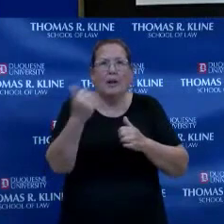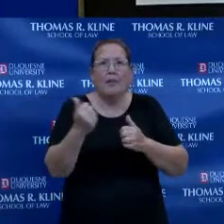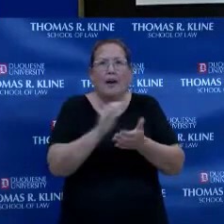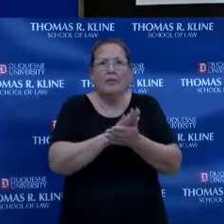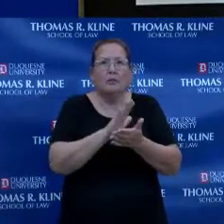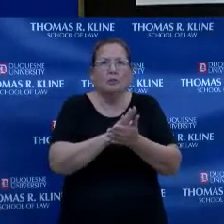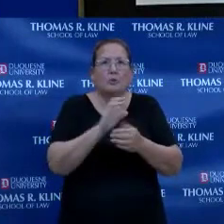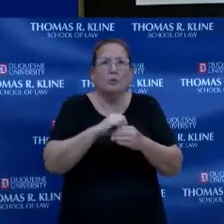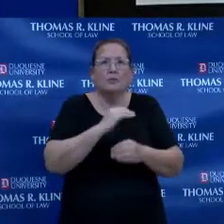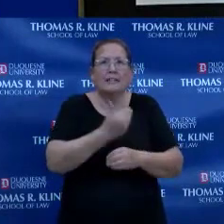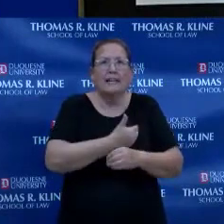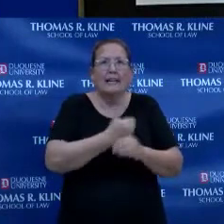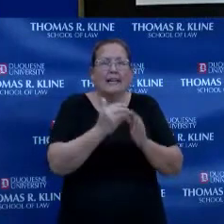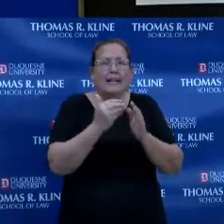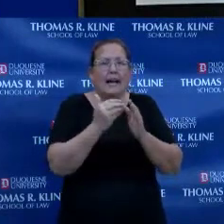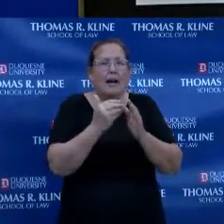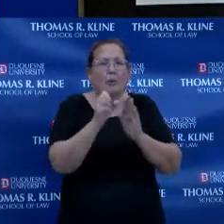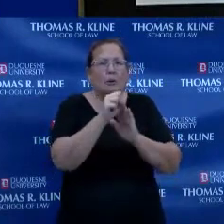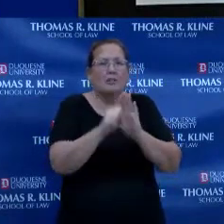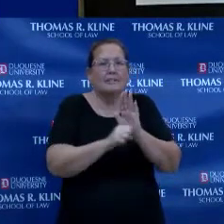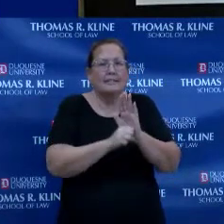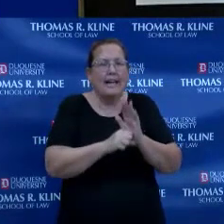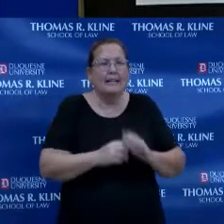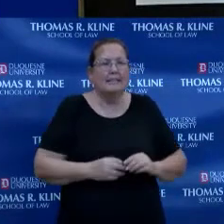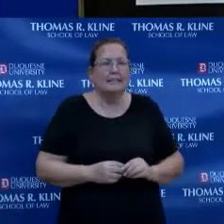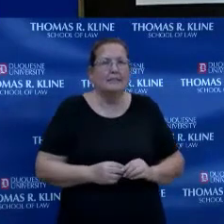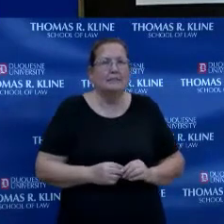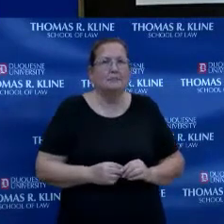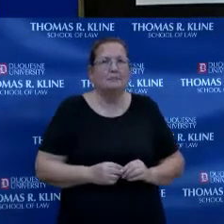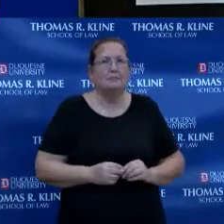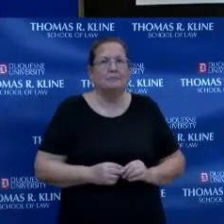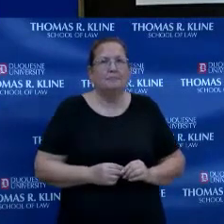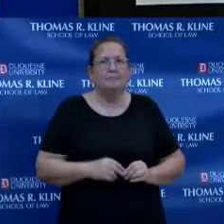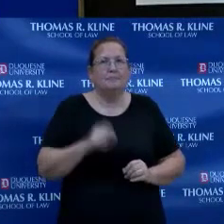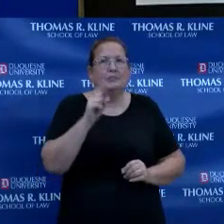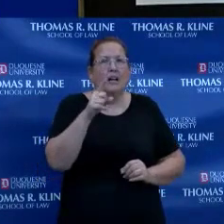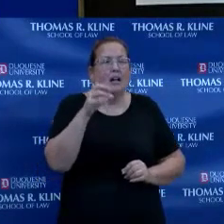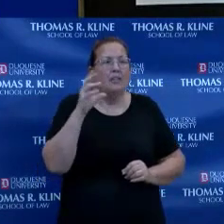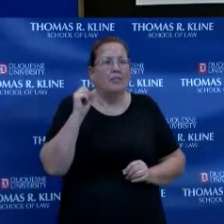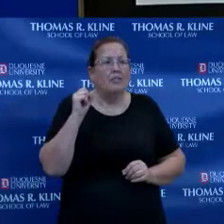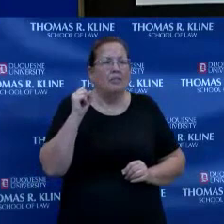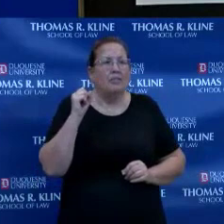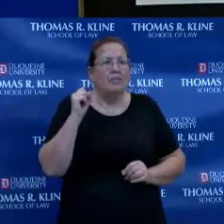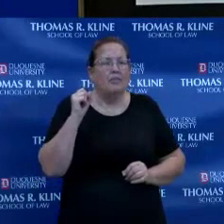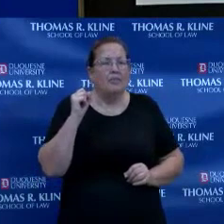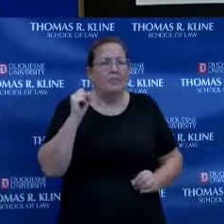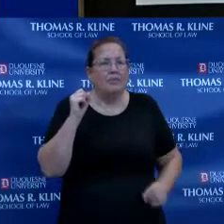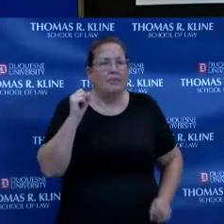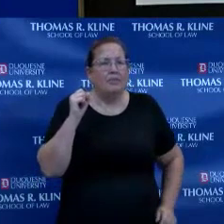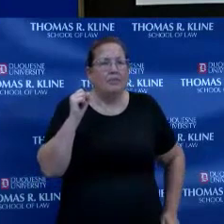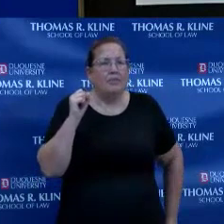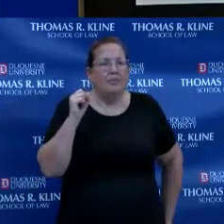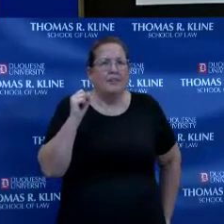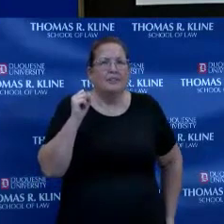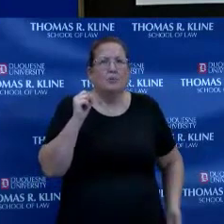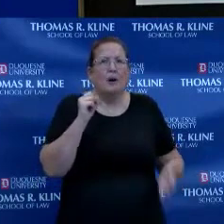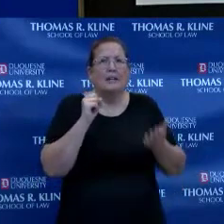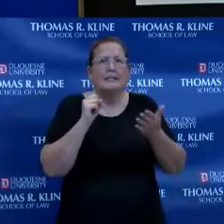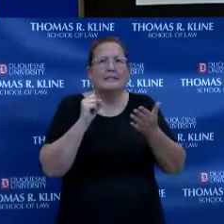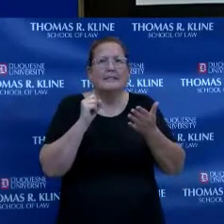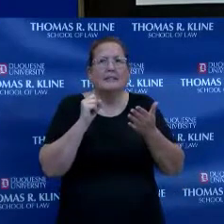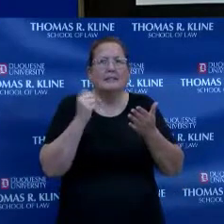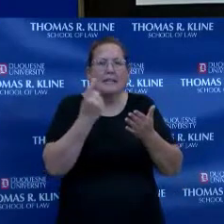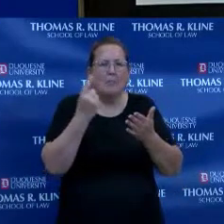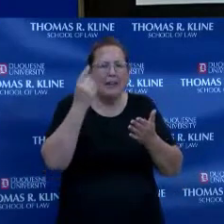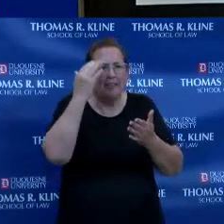This past October, for instance, the center hosted a signature event on campus, I know some of you attended,